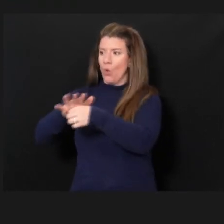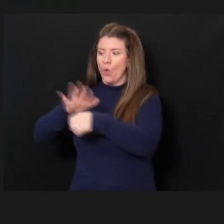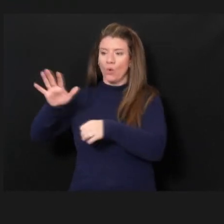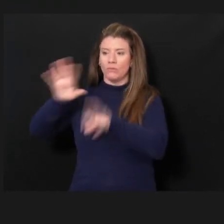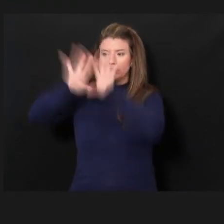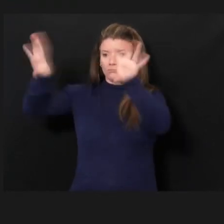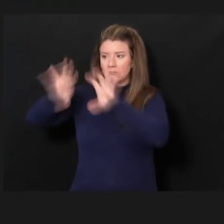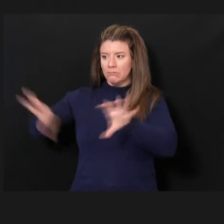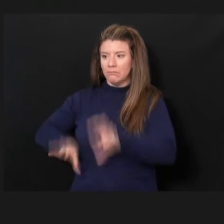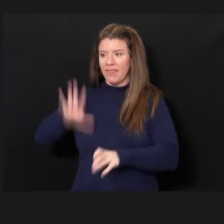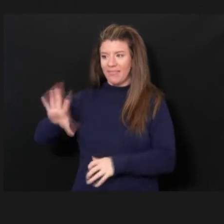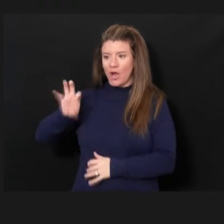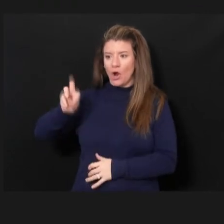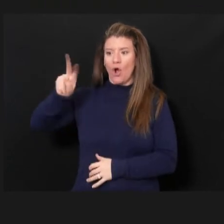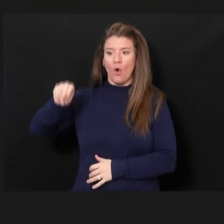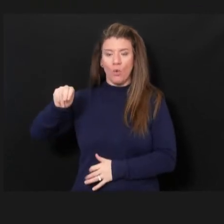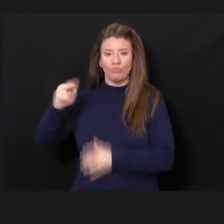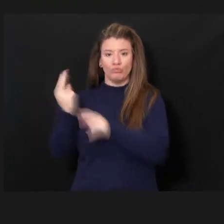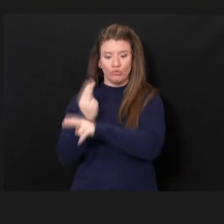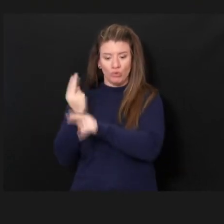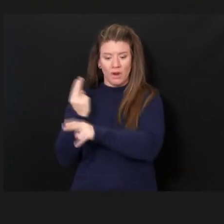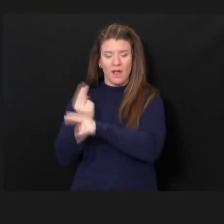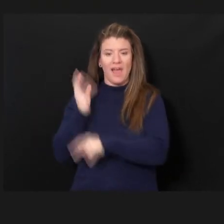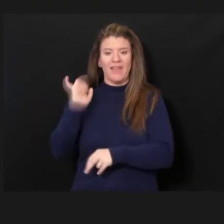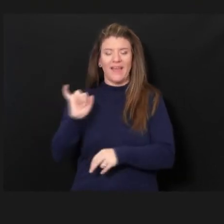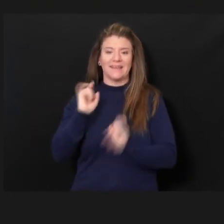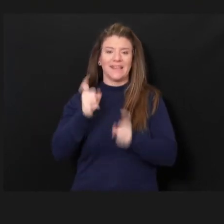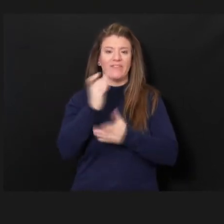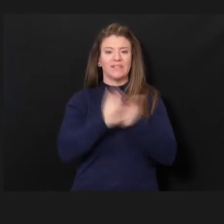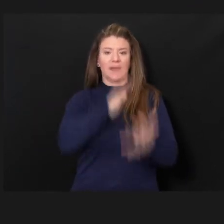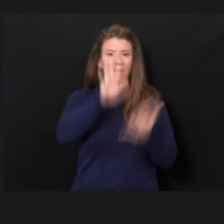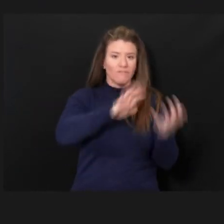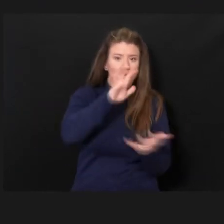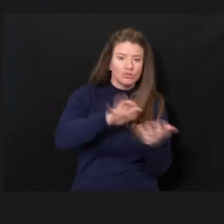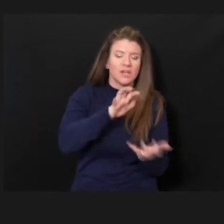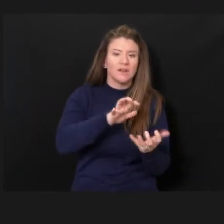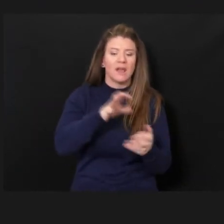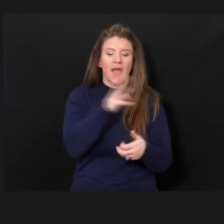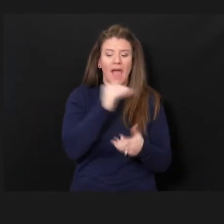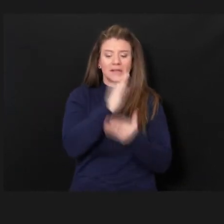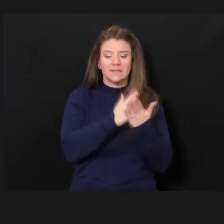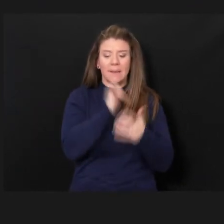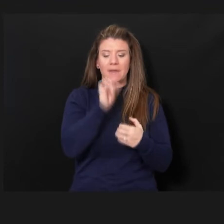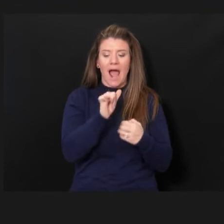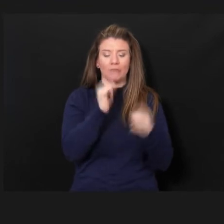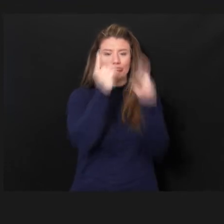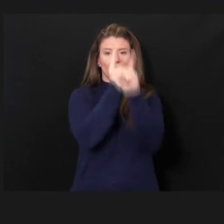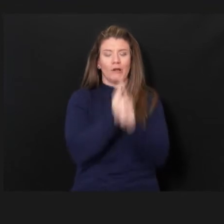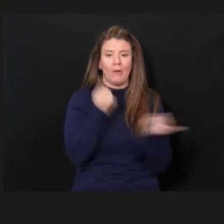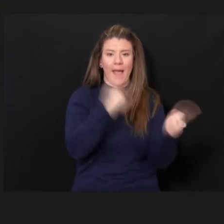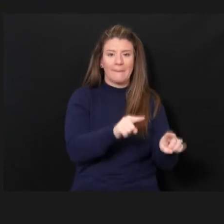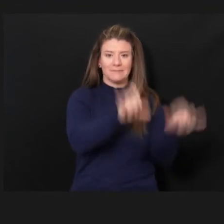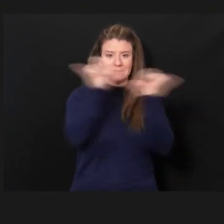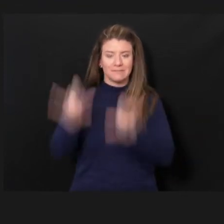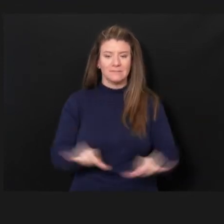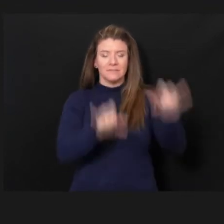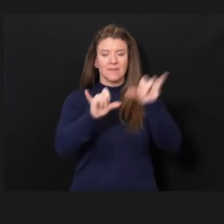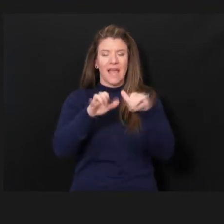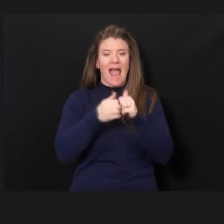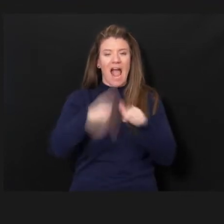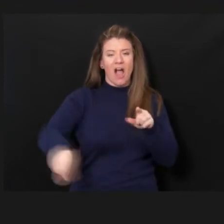have their own lists operating, and that's causing confusion, and there's some irregularities in how